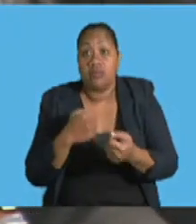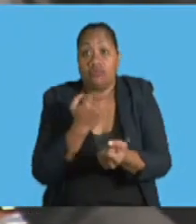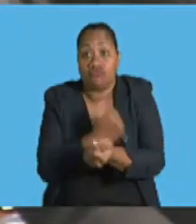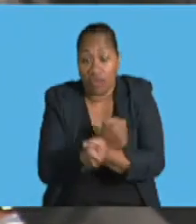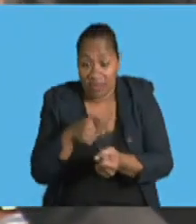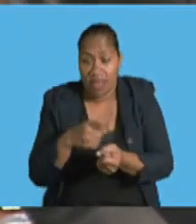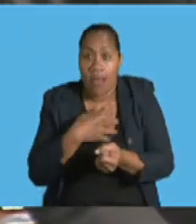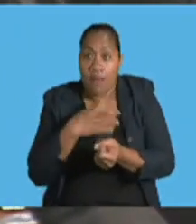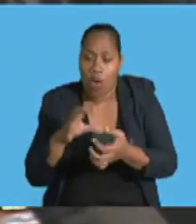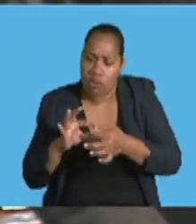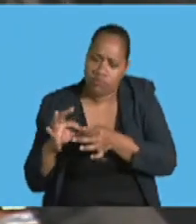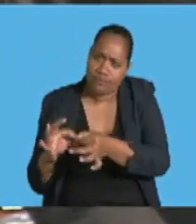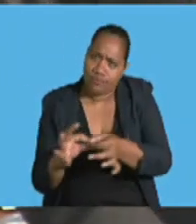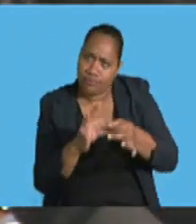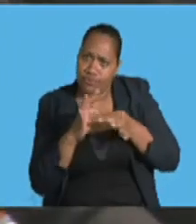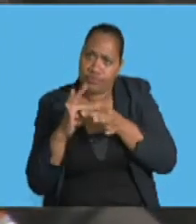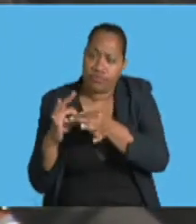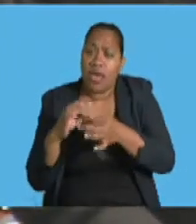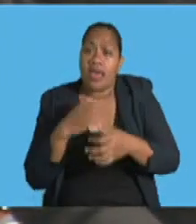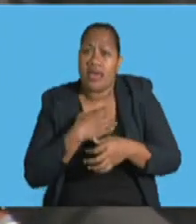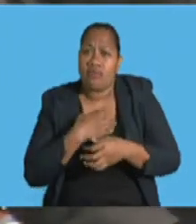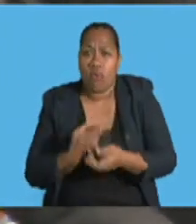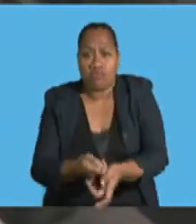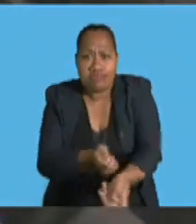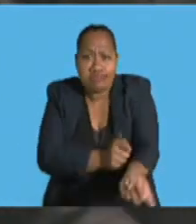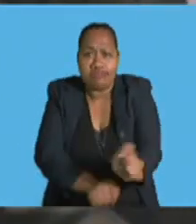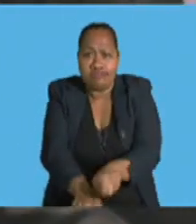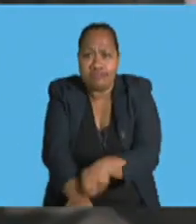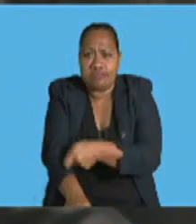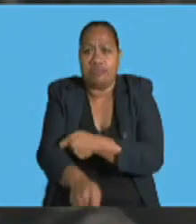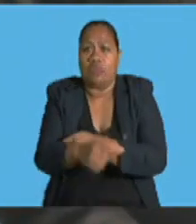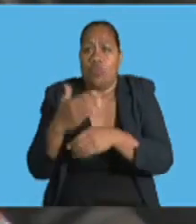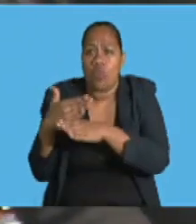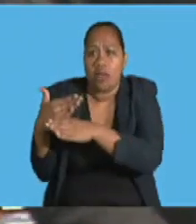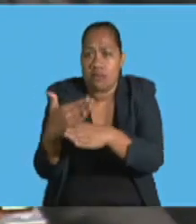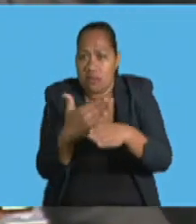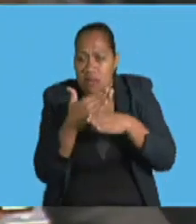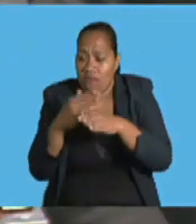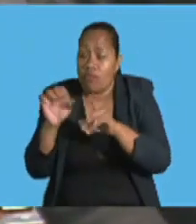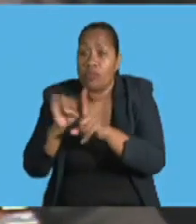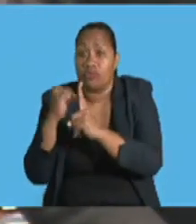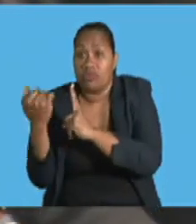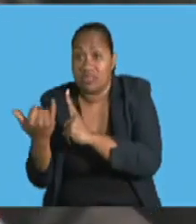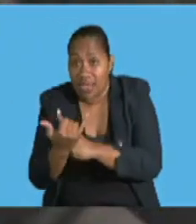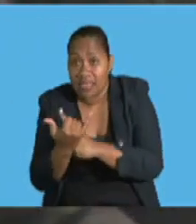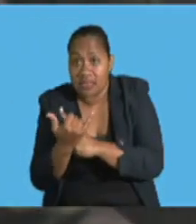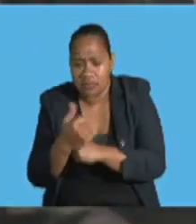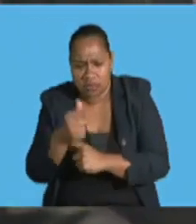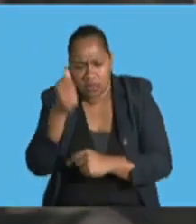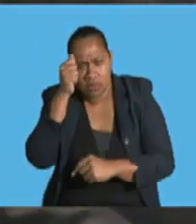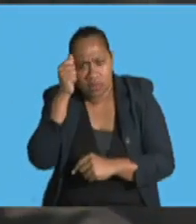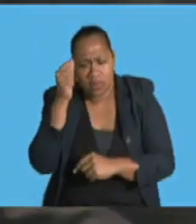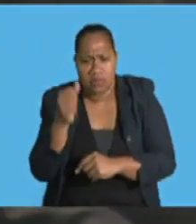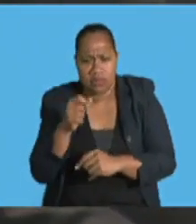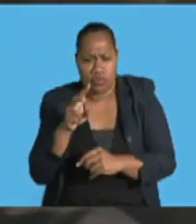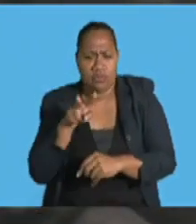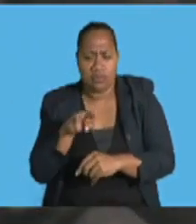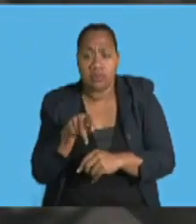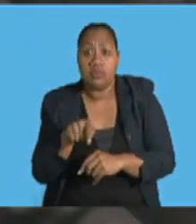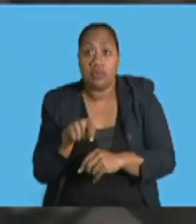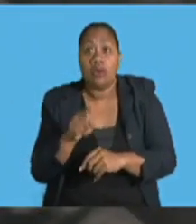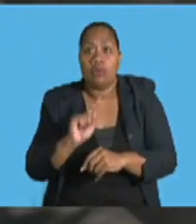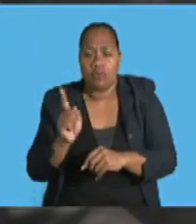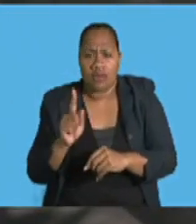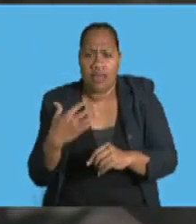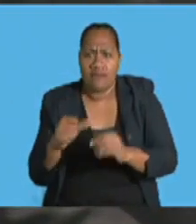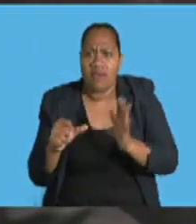more cohesive effort from all segments of our society. We have noted that hard drugs have found a transit